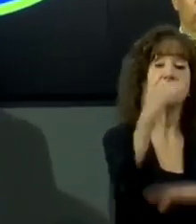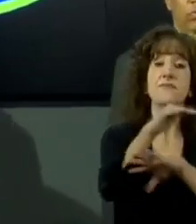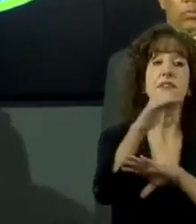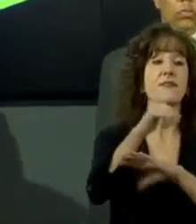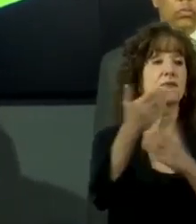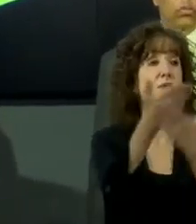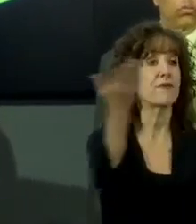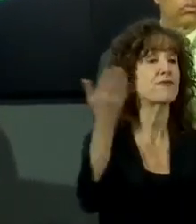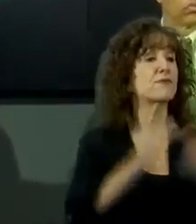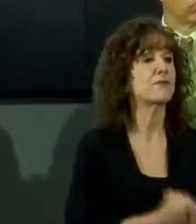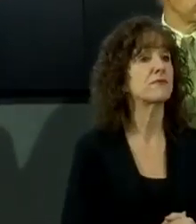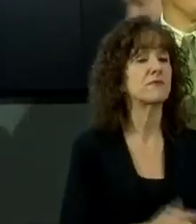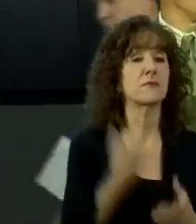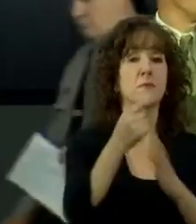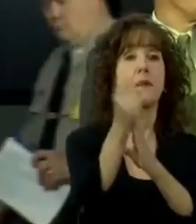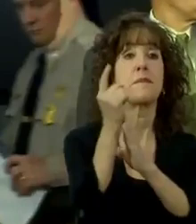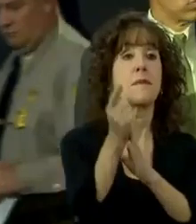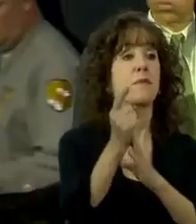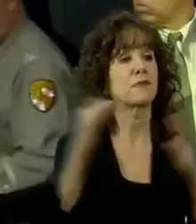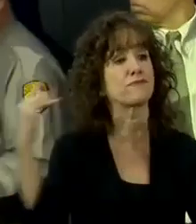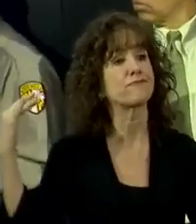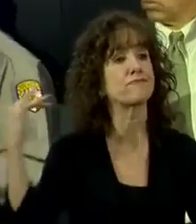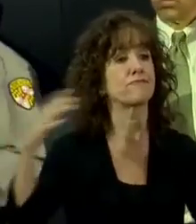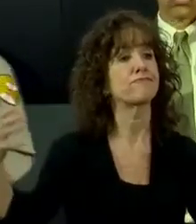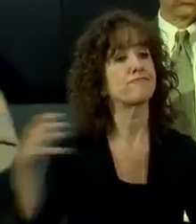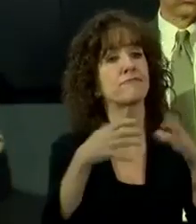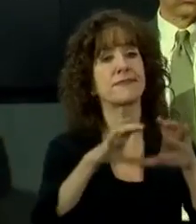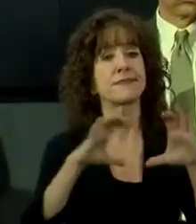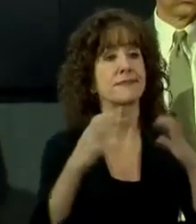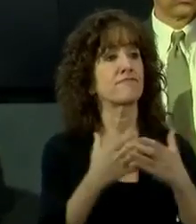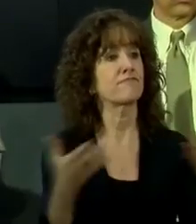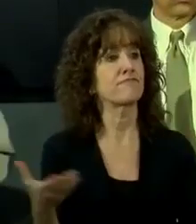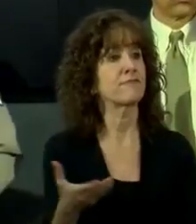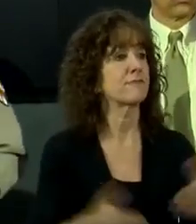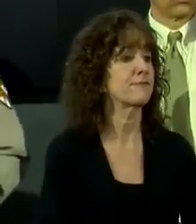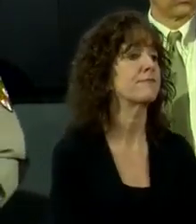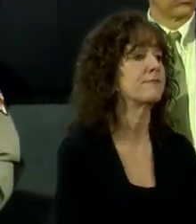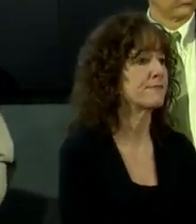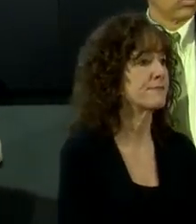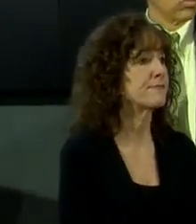evening, everybody. We're just going to take a moment to get the rest of our team in here.